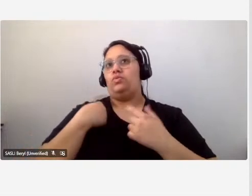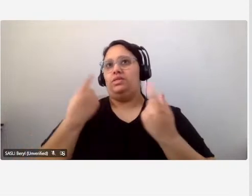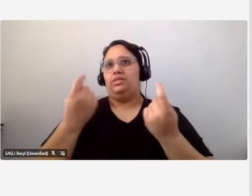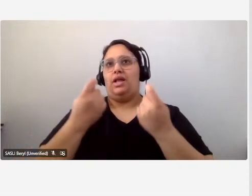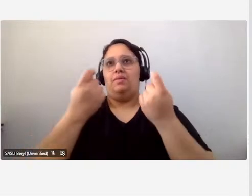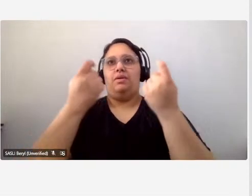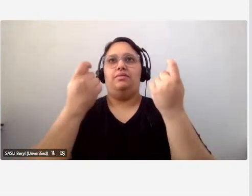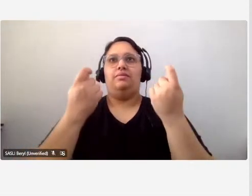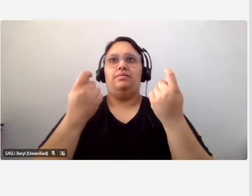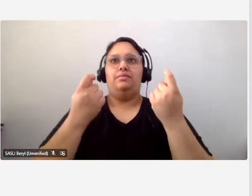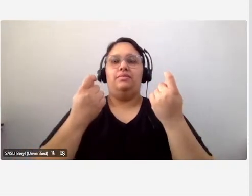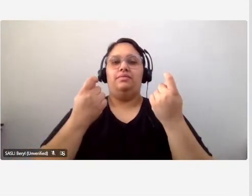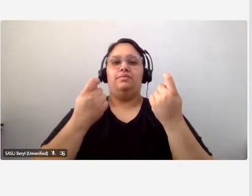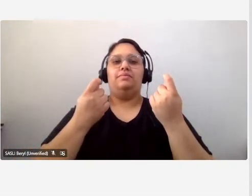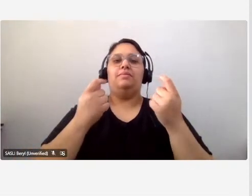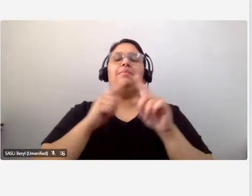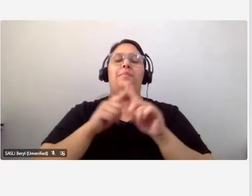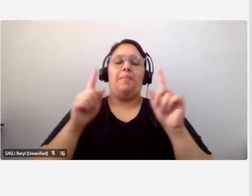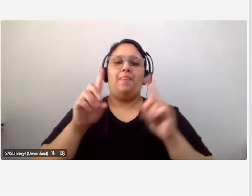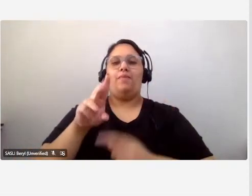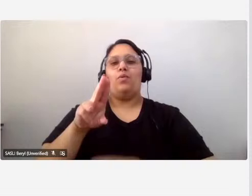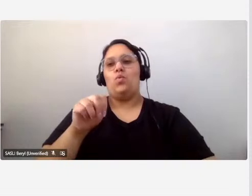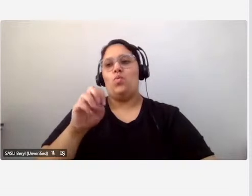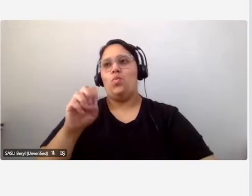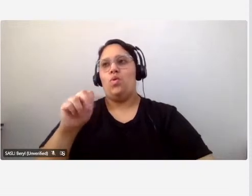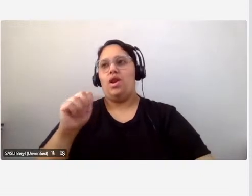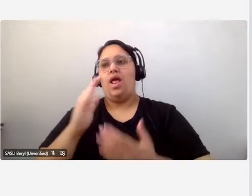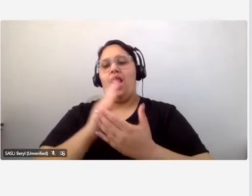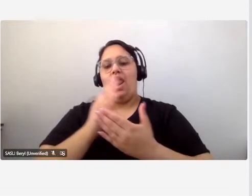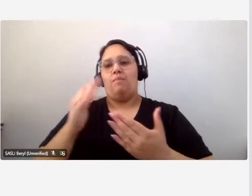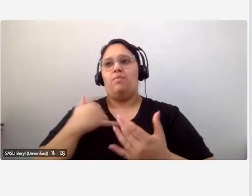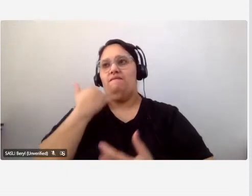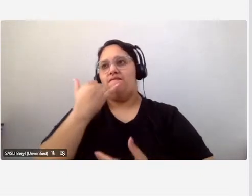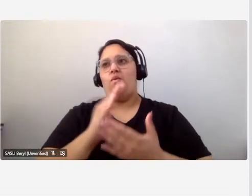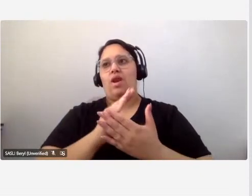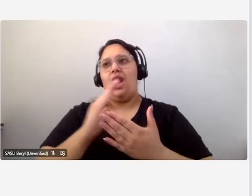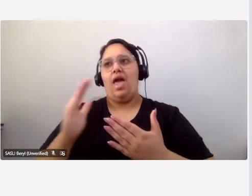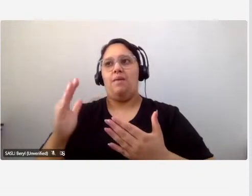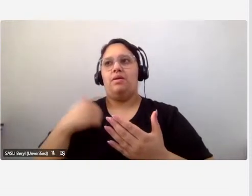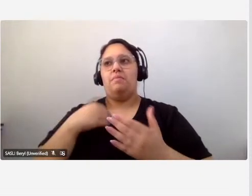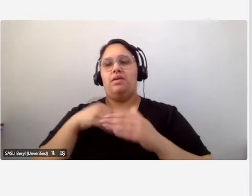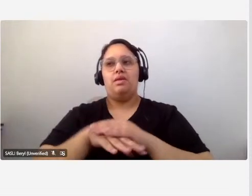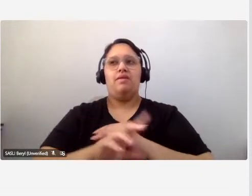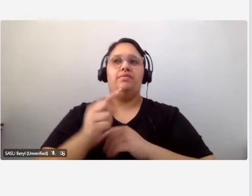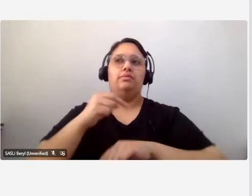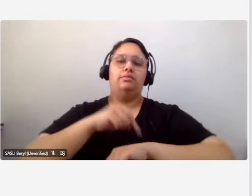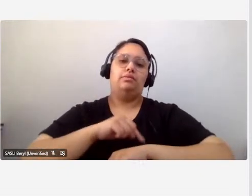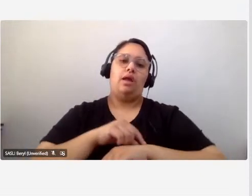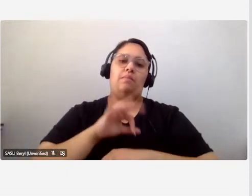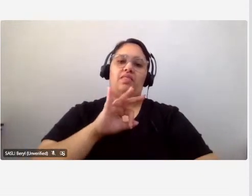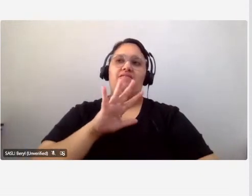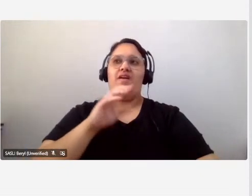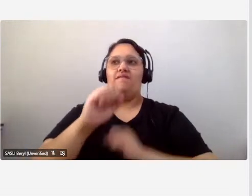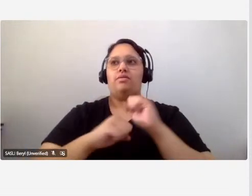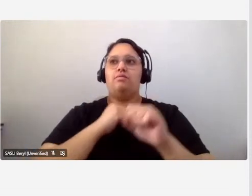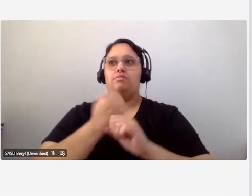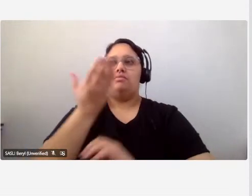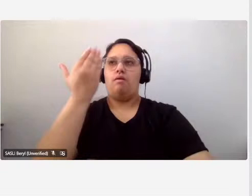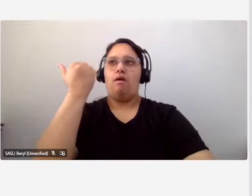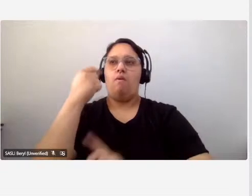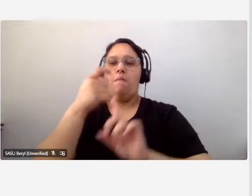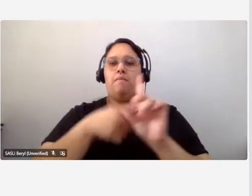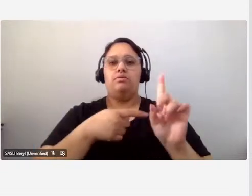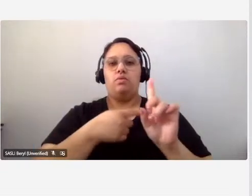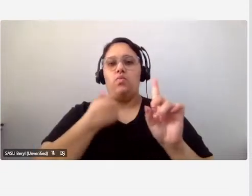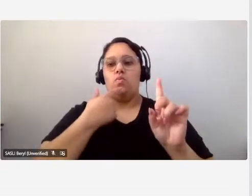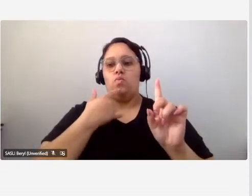the Denoon Library, I phoned one of the first libraries I went to as a child 35 years ago, and the person that